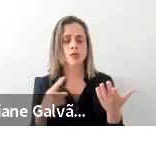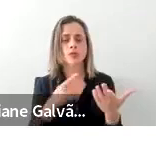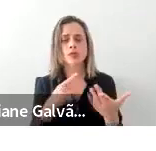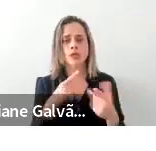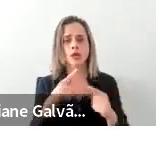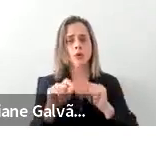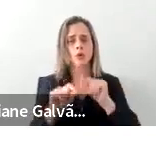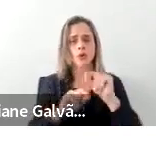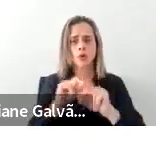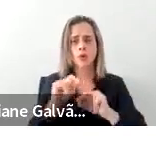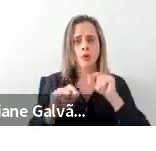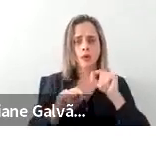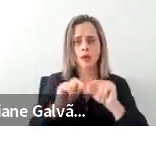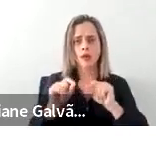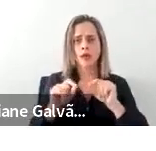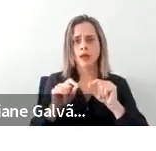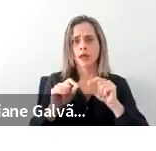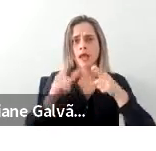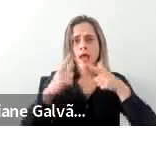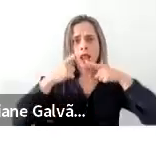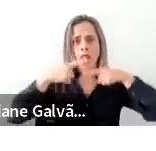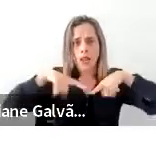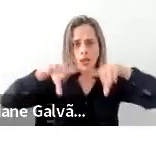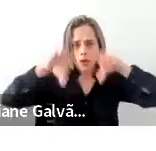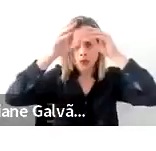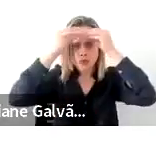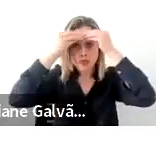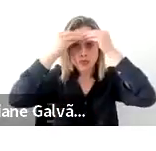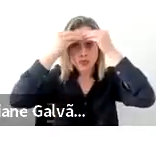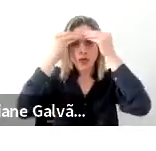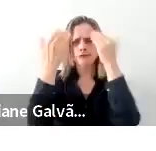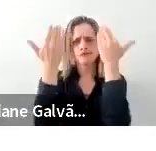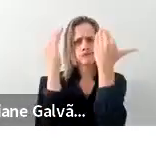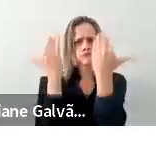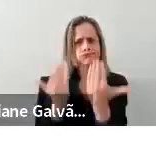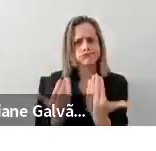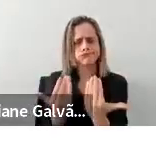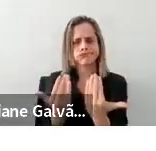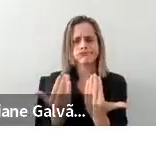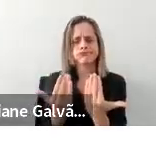Marxist psychology and its failings. The